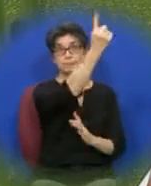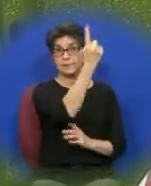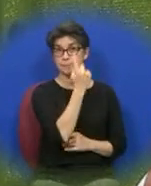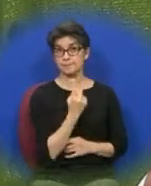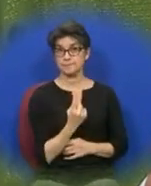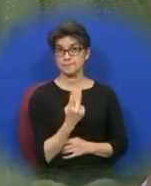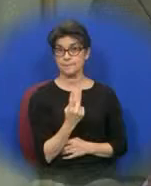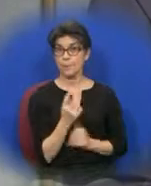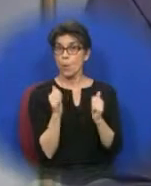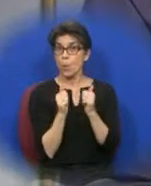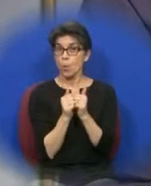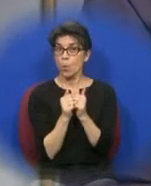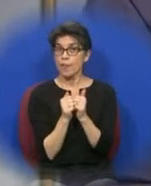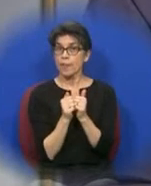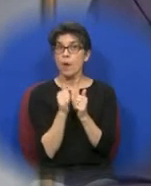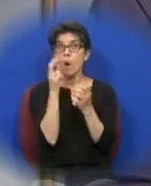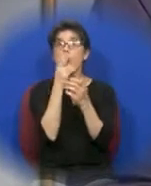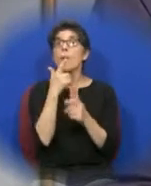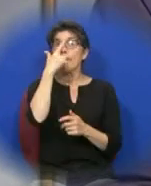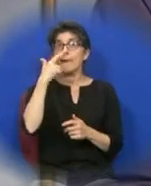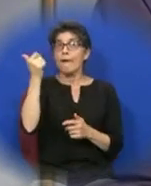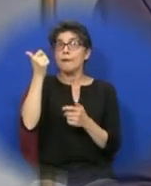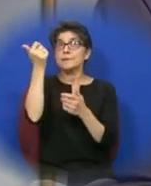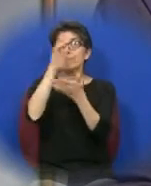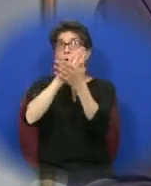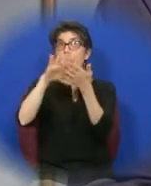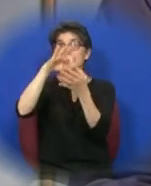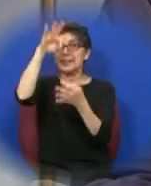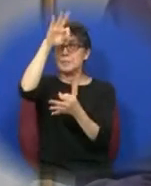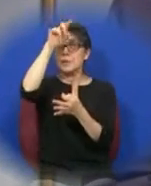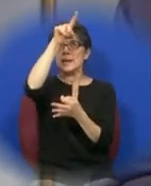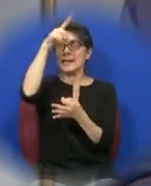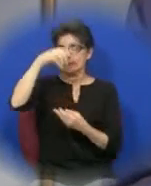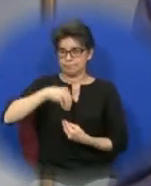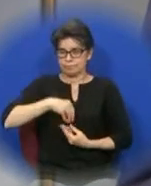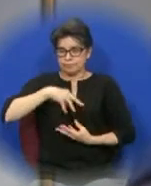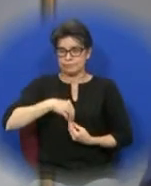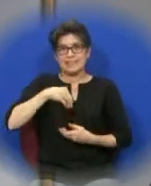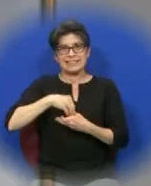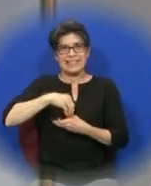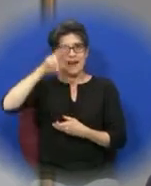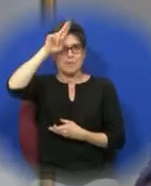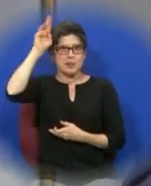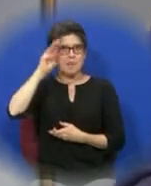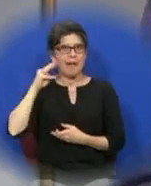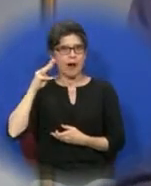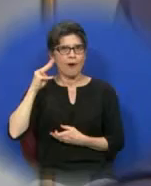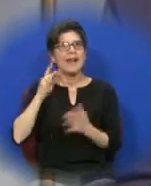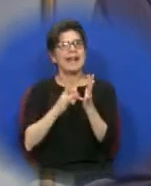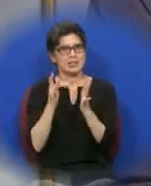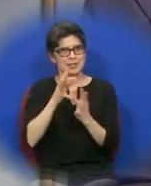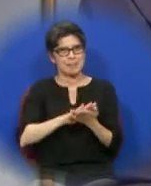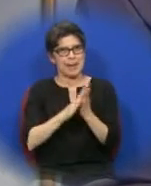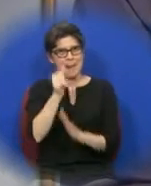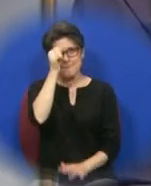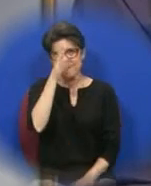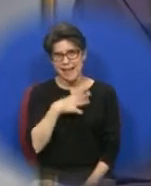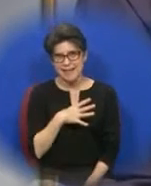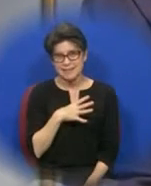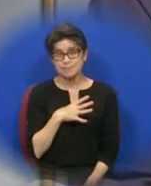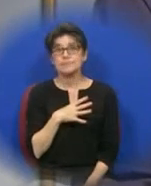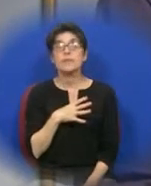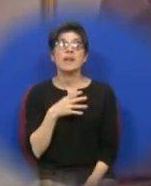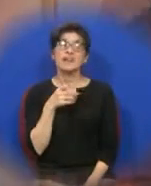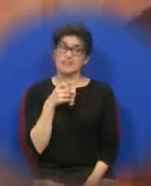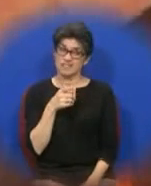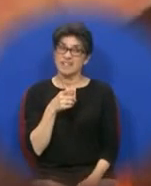and by the Holy Spirit was incarnate of the Virgin Mary and became man. For our sake, he was crucified under Pontius Pilate.